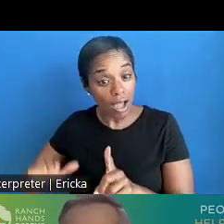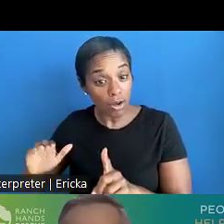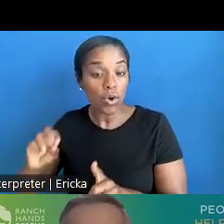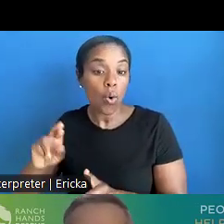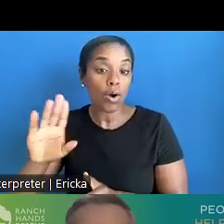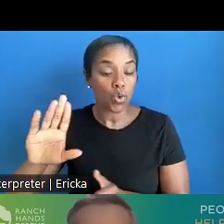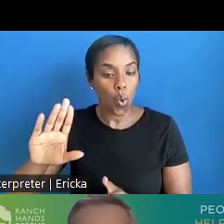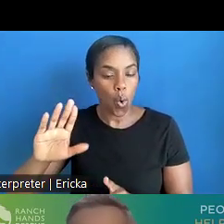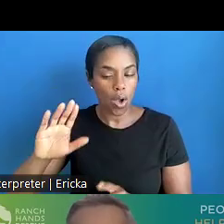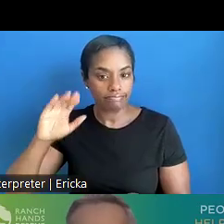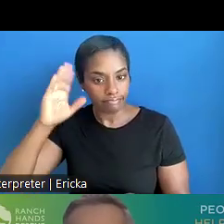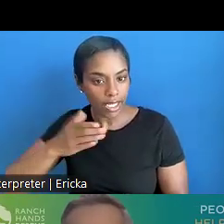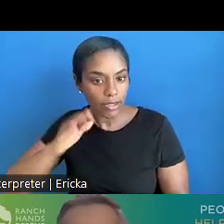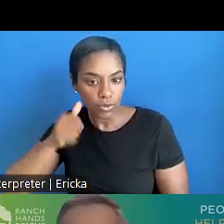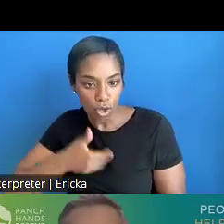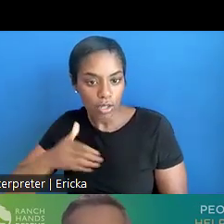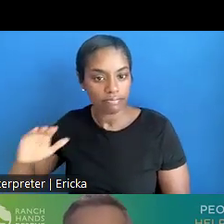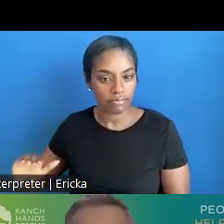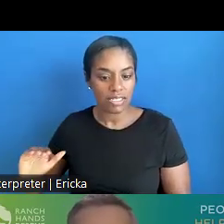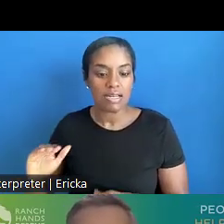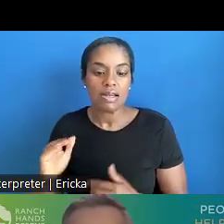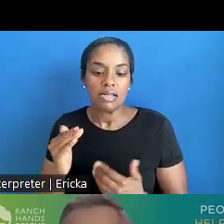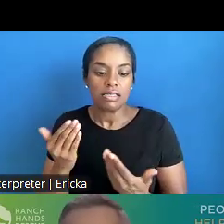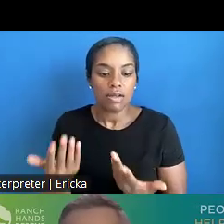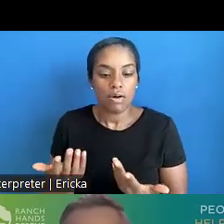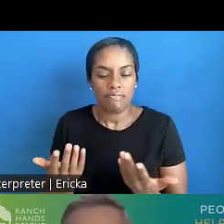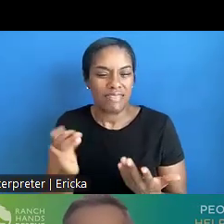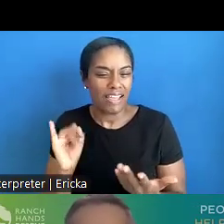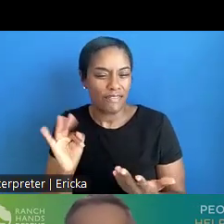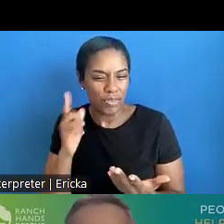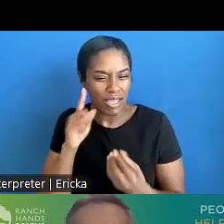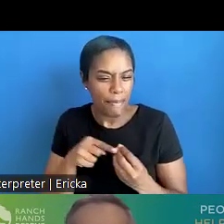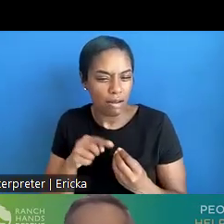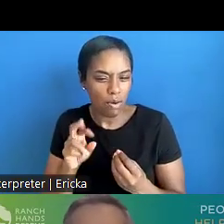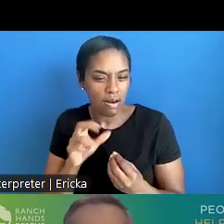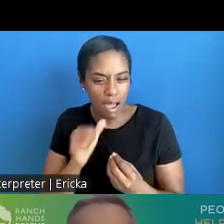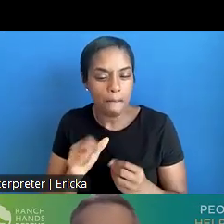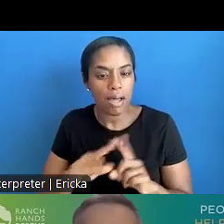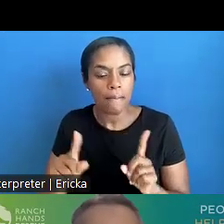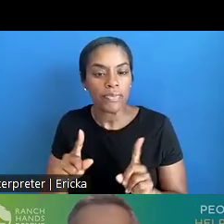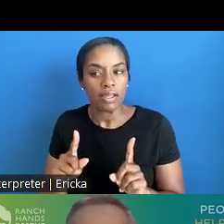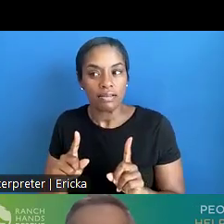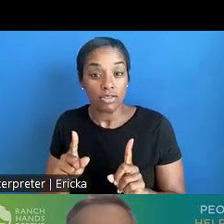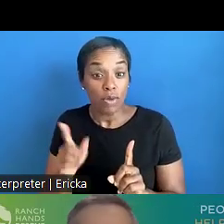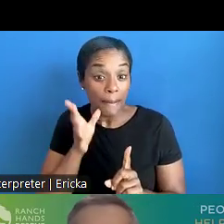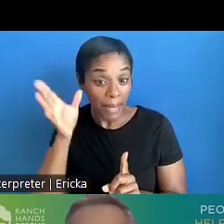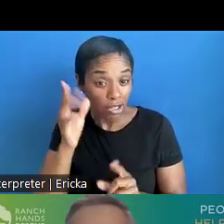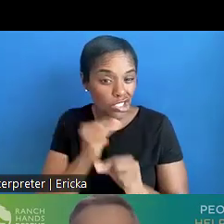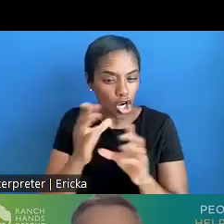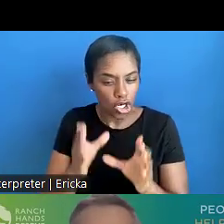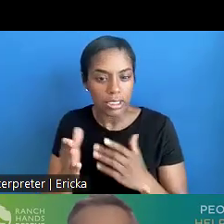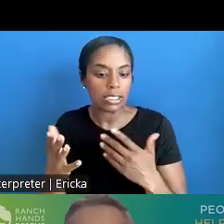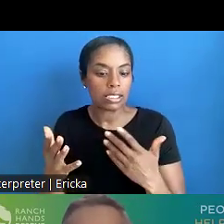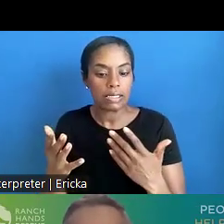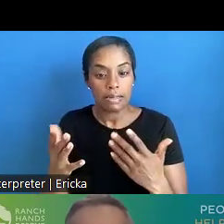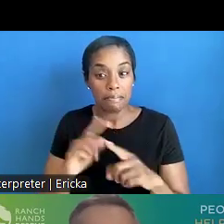or not, obviously they had you as parents, or you had your parents or your guardians, but you also had teachers and coaches and